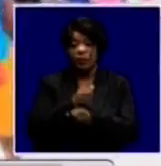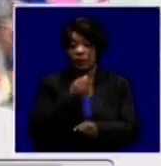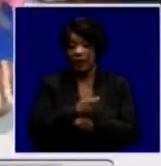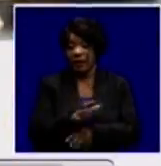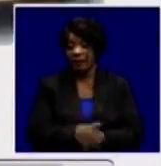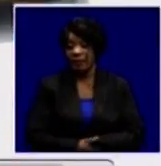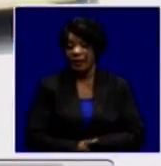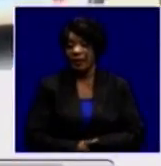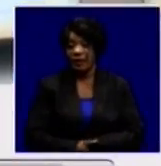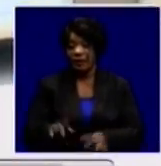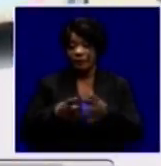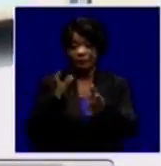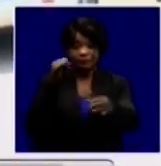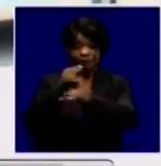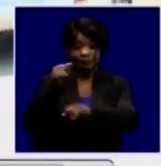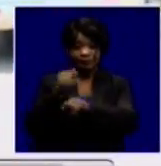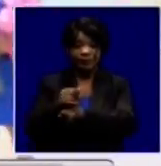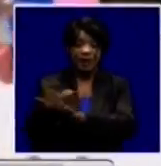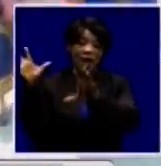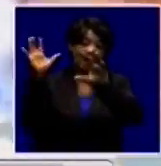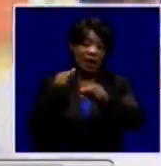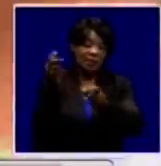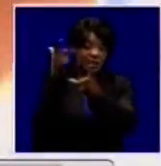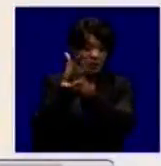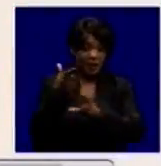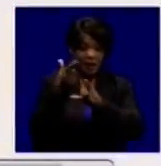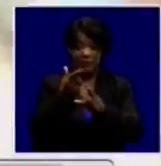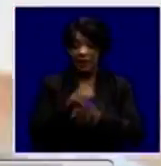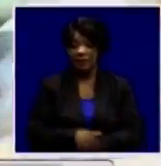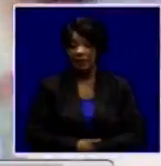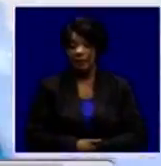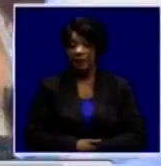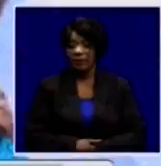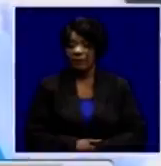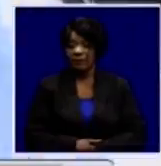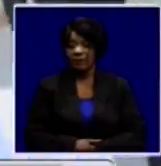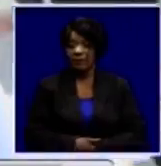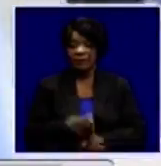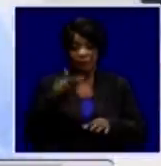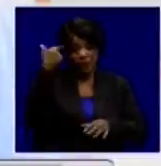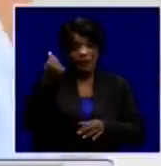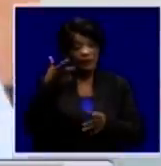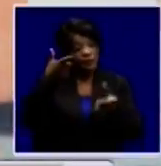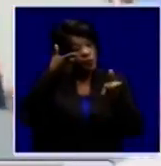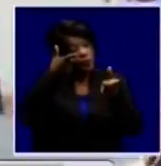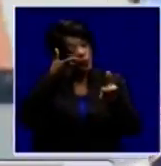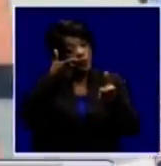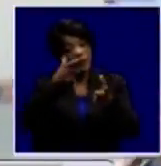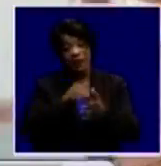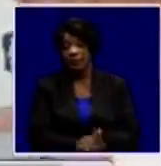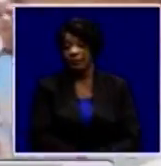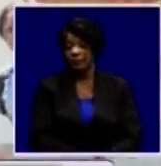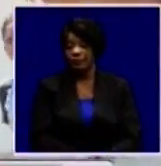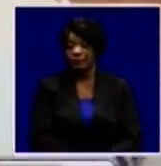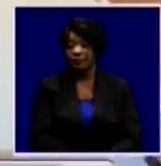Mr. Sinyangwe. They almost grabbed the camera from him in a bid to delete all the footage he had taken.